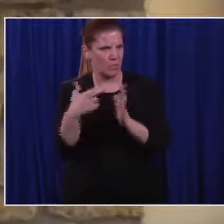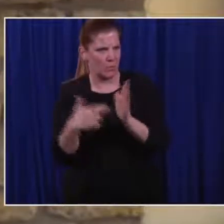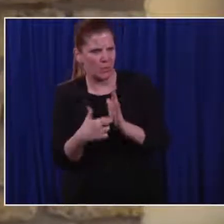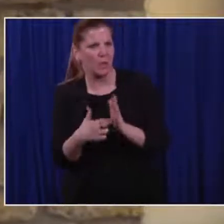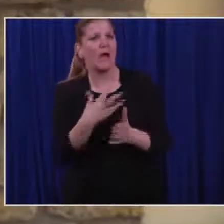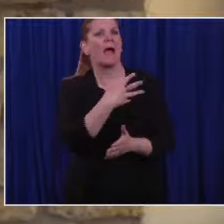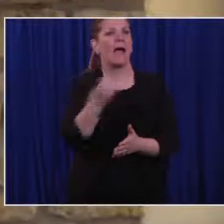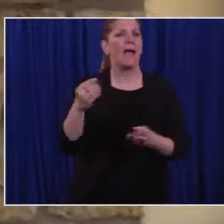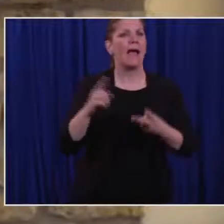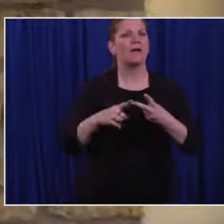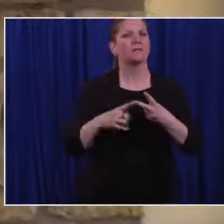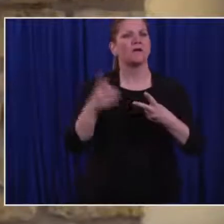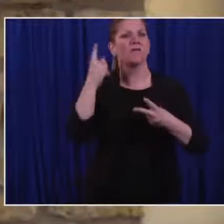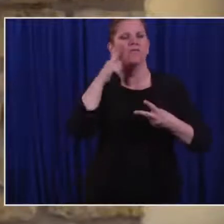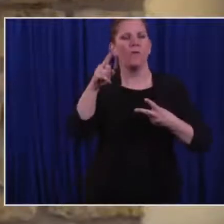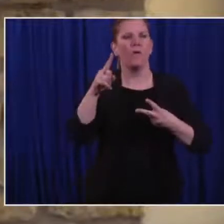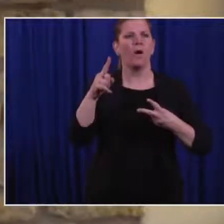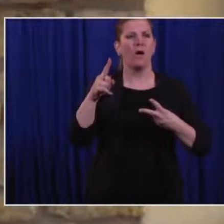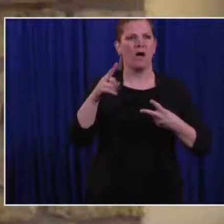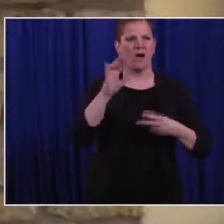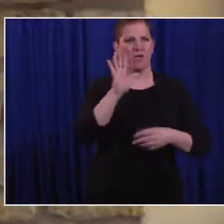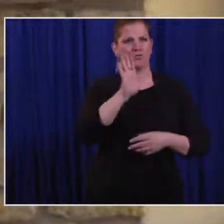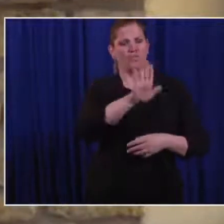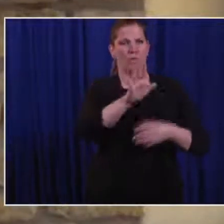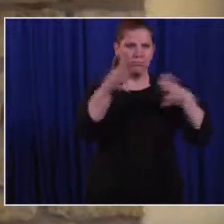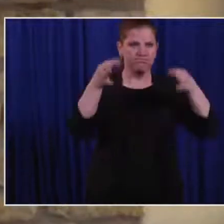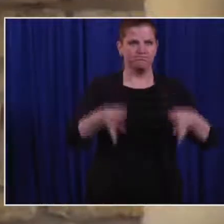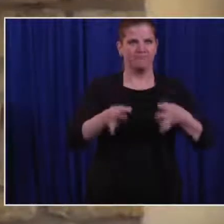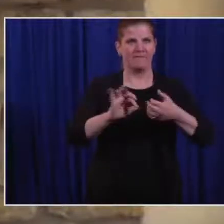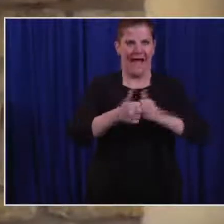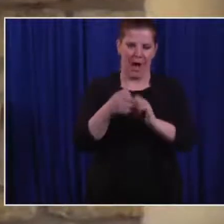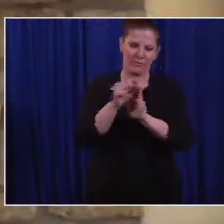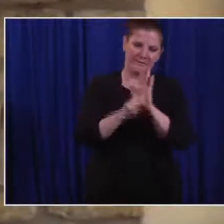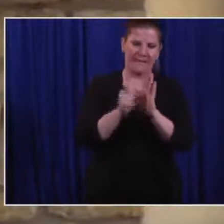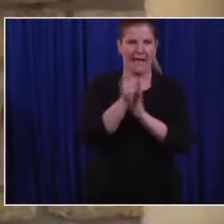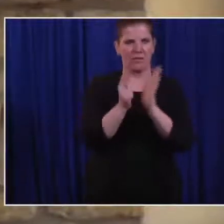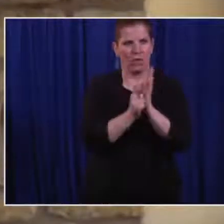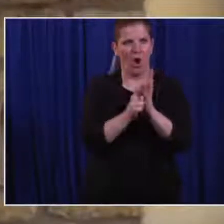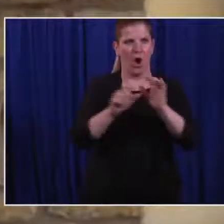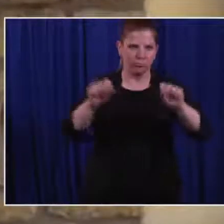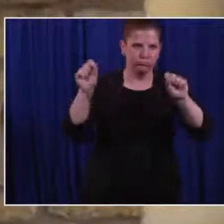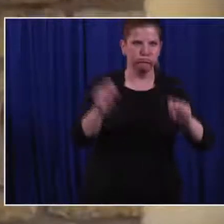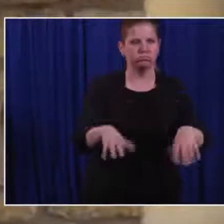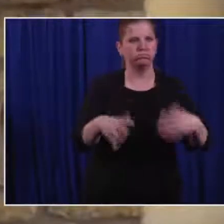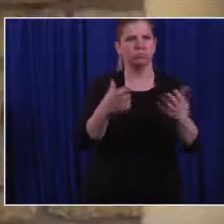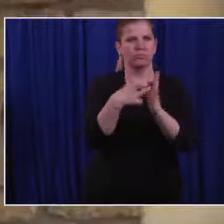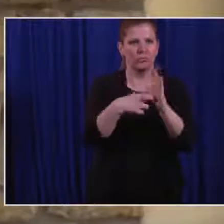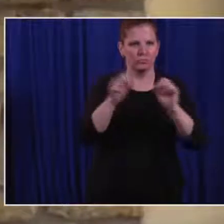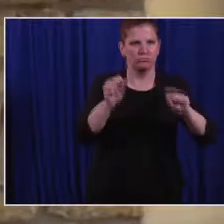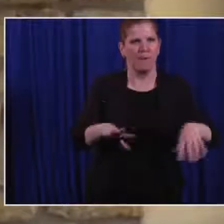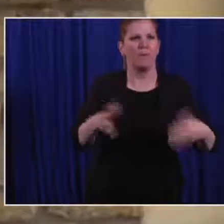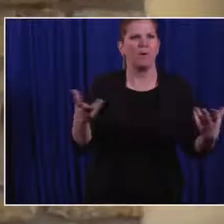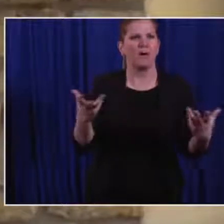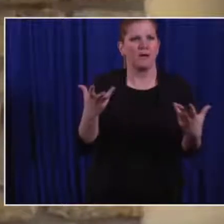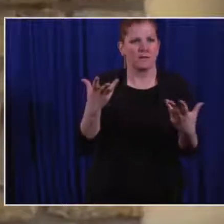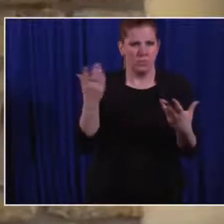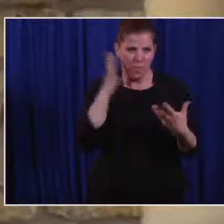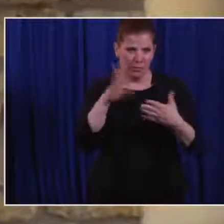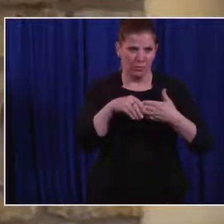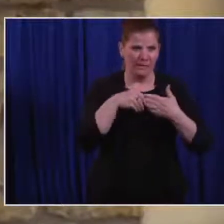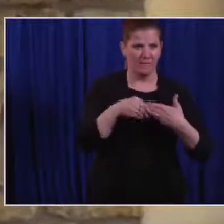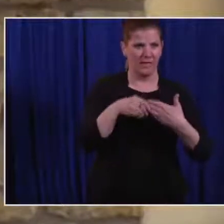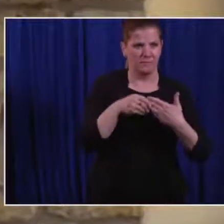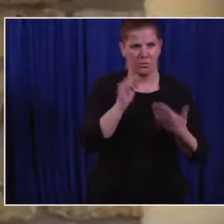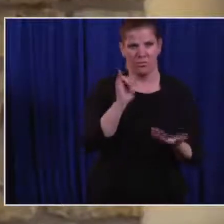only, the 500? John, our intention is what I said on Thursday night, and that is to go